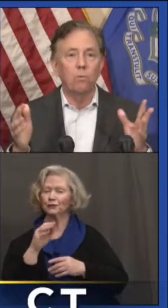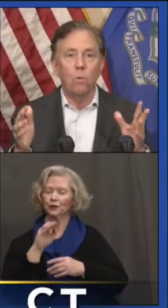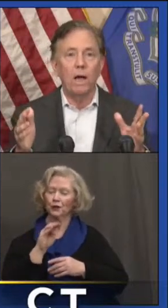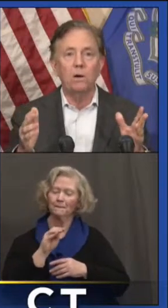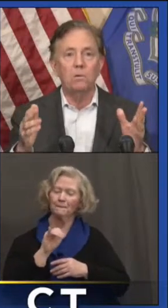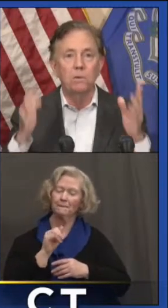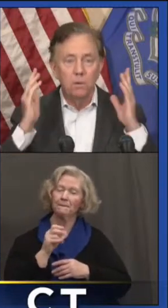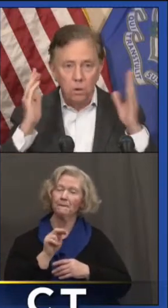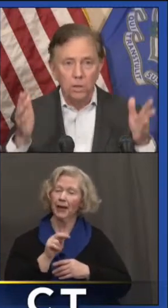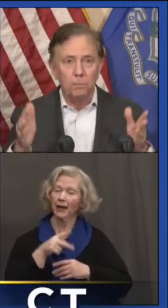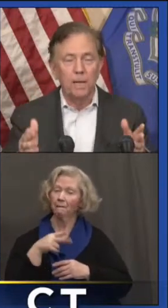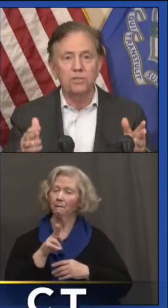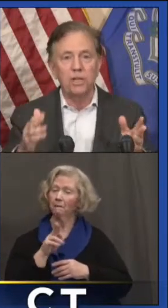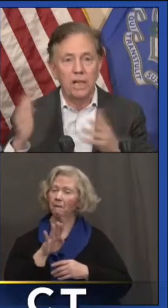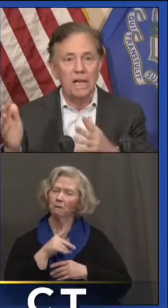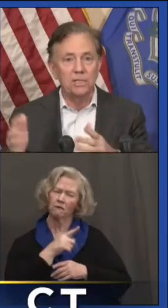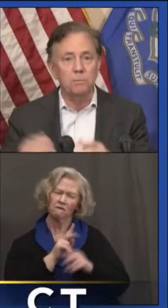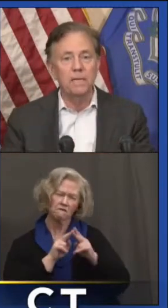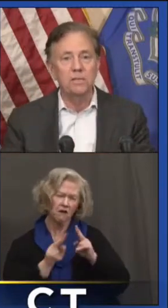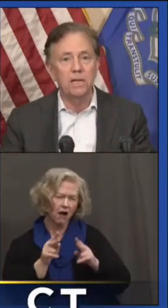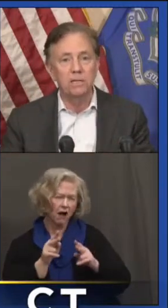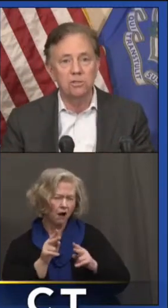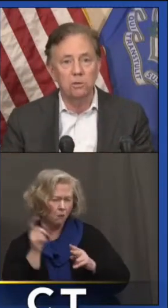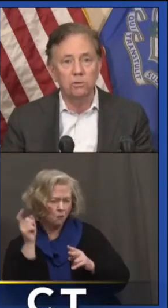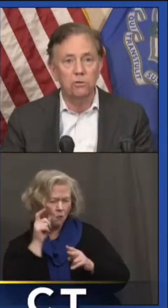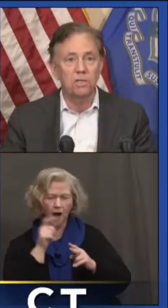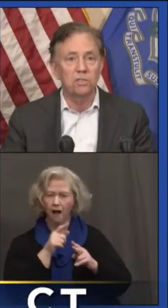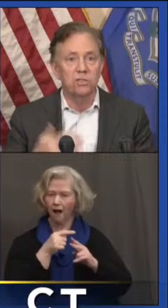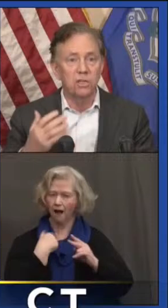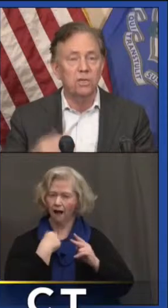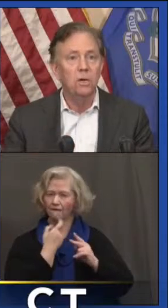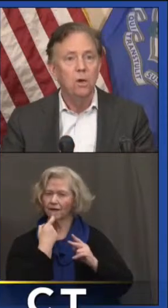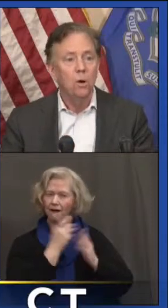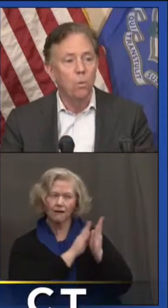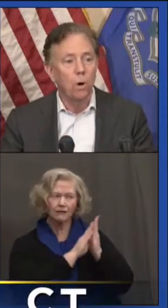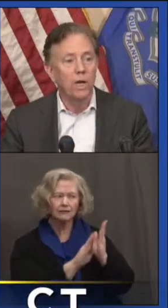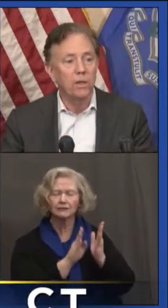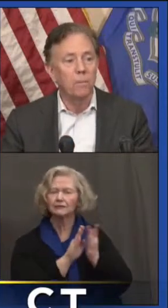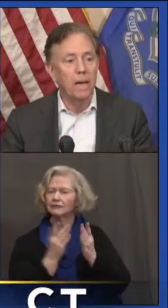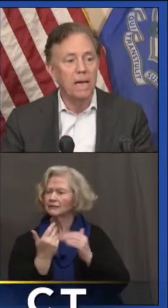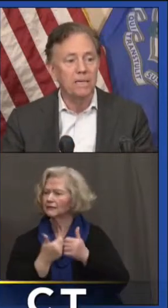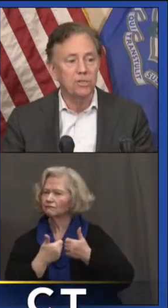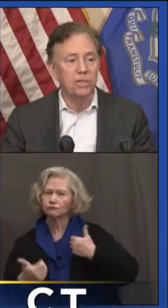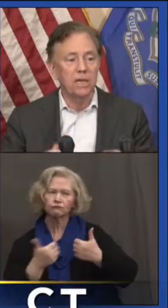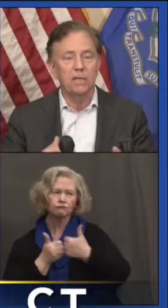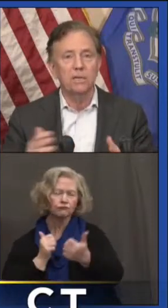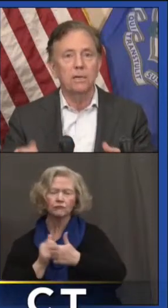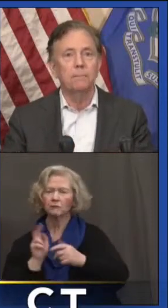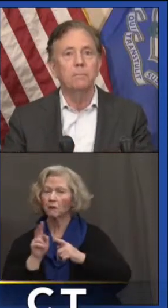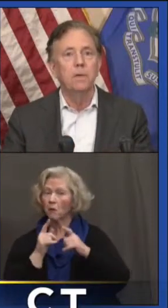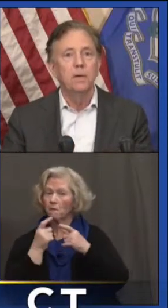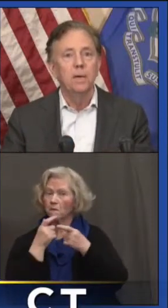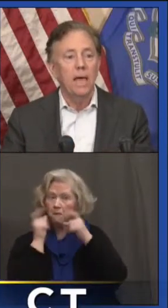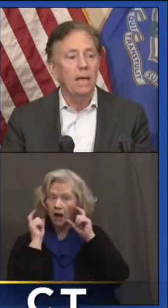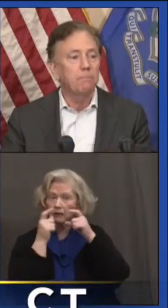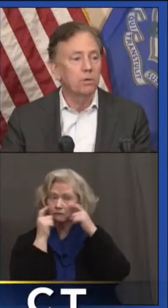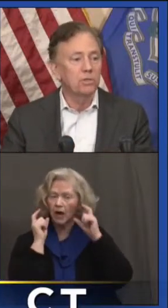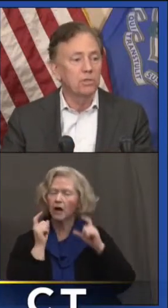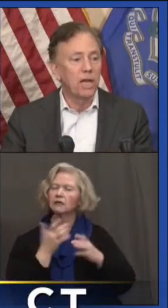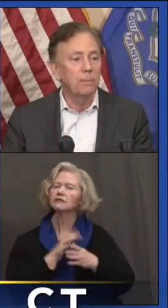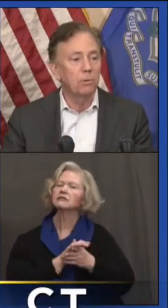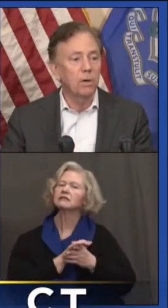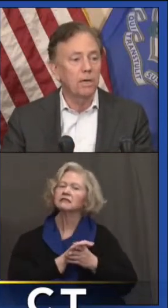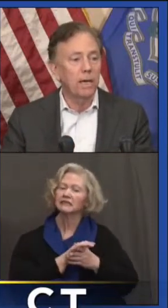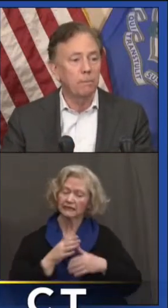They've been doing it well. All the plexiglass, maintaining the social distancing. wearing of the mask, and